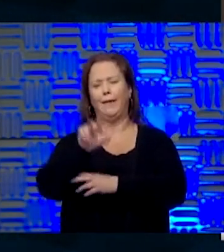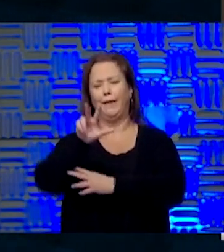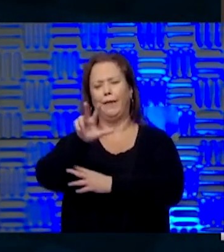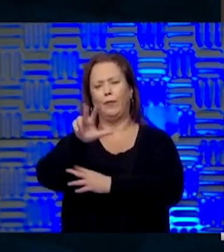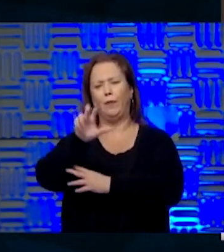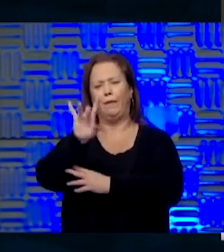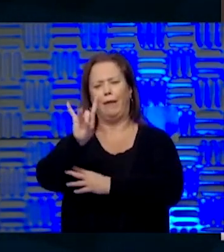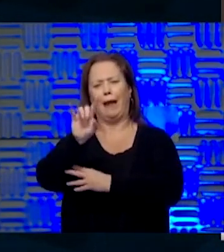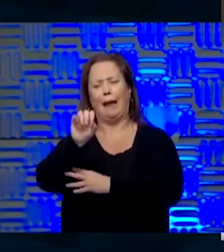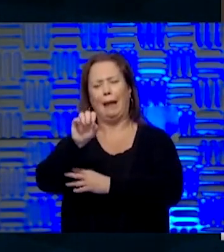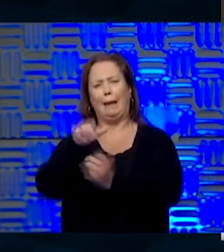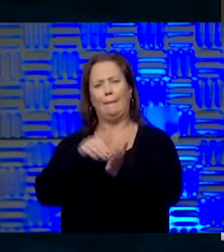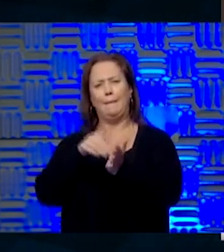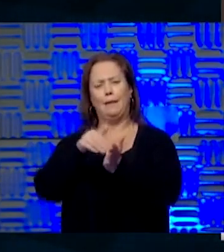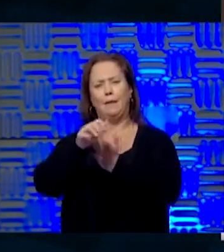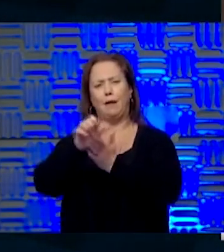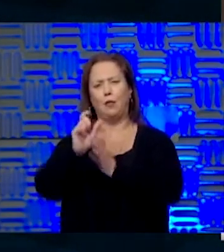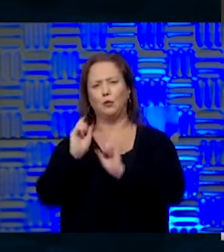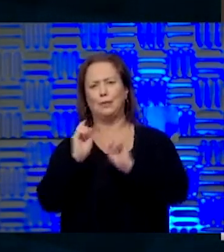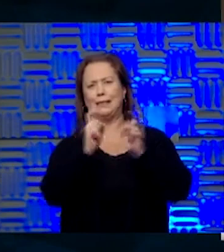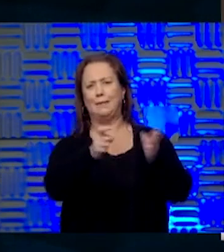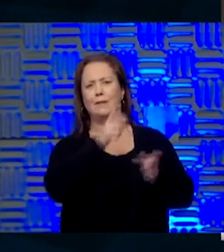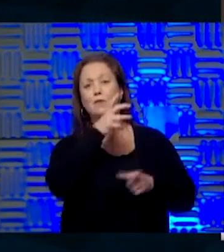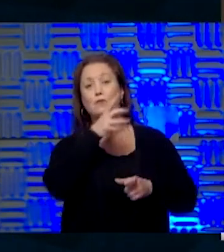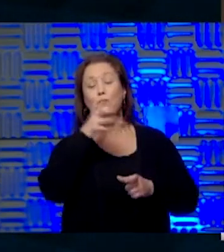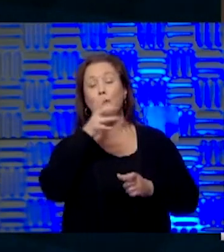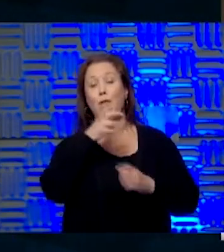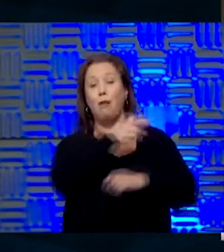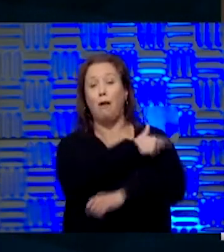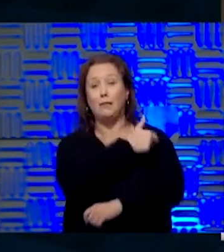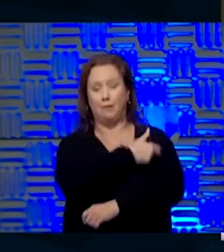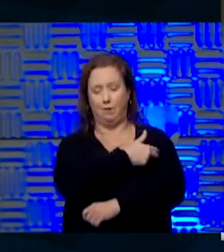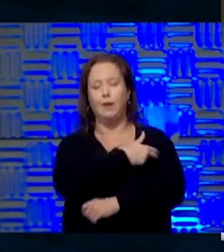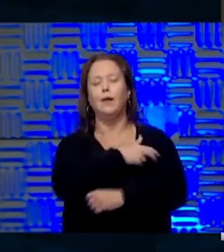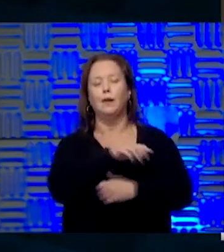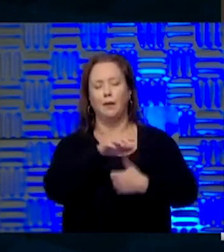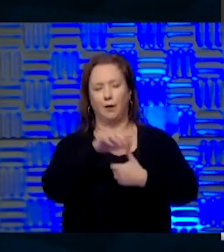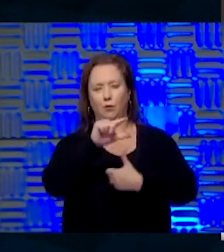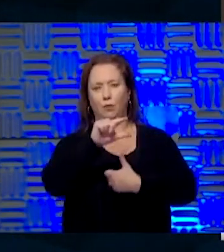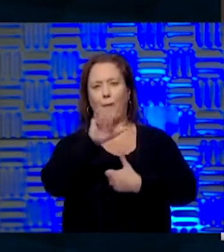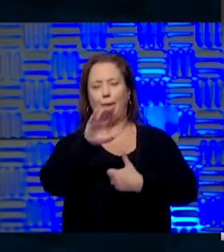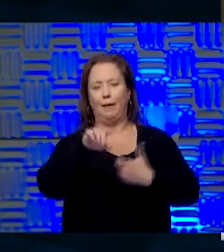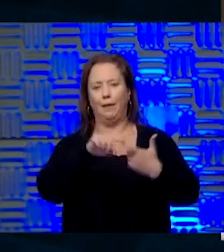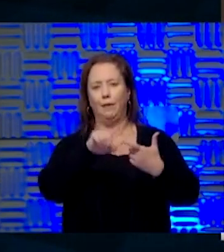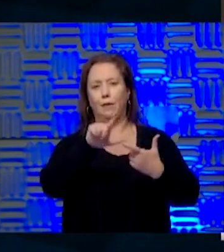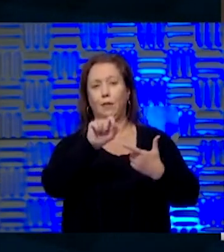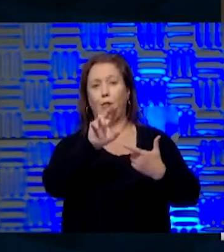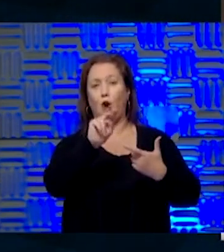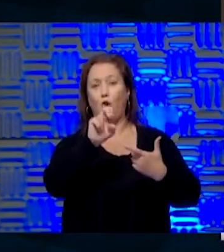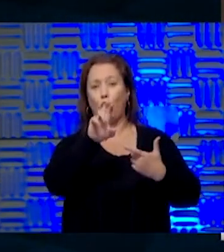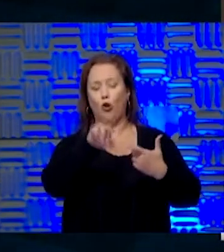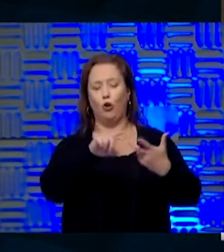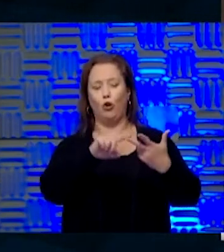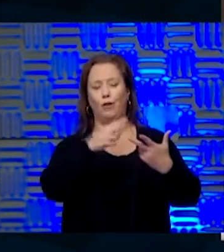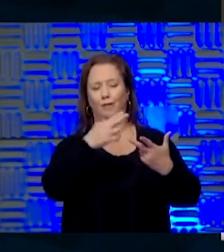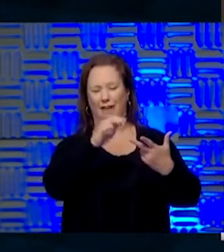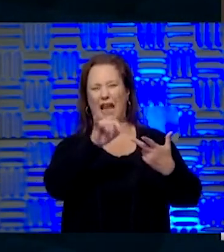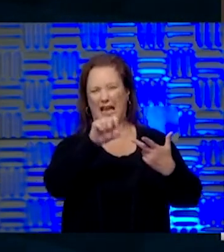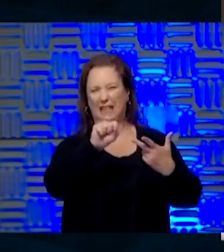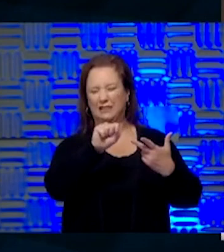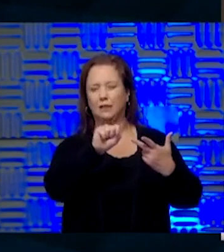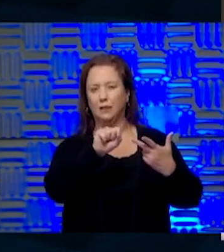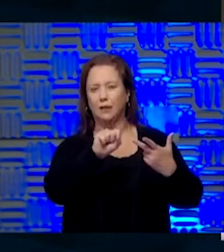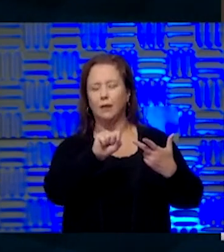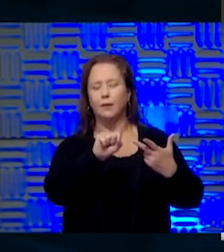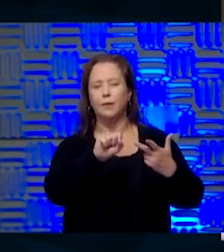$380 million of that dollars went to rural hospitals. Places like Great Bend, Larned, Hayes, et cetera. So it